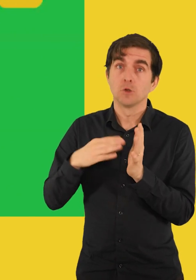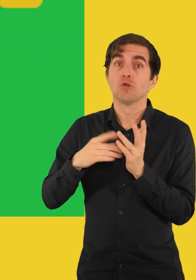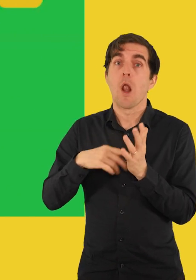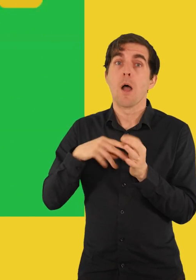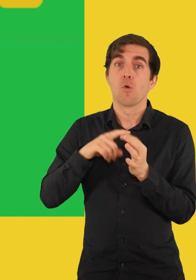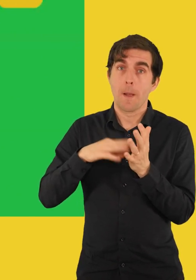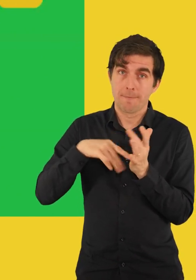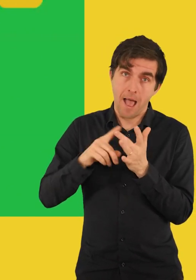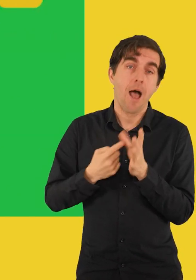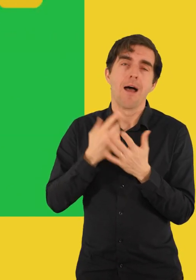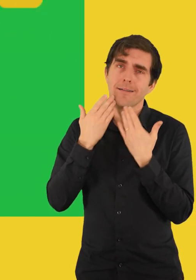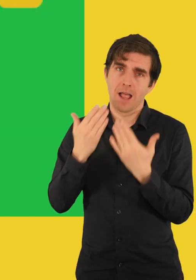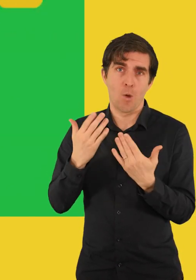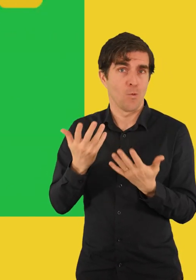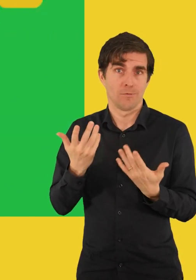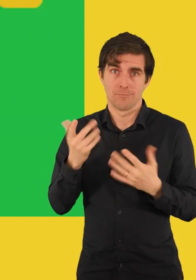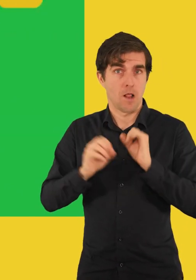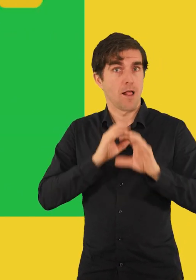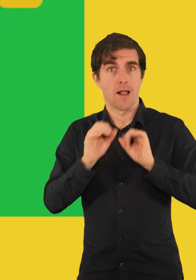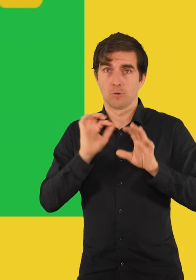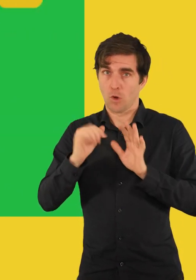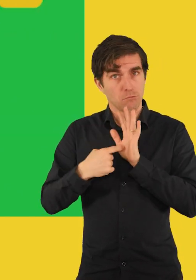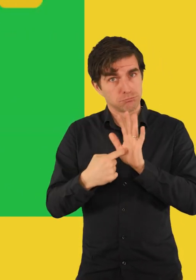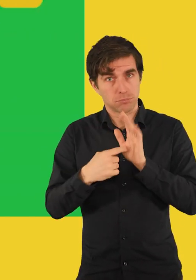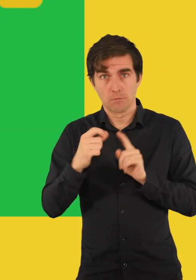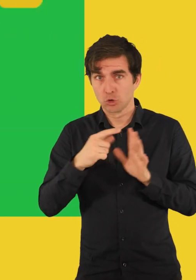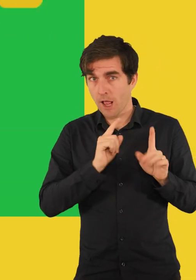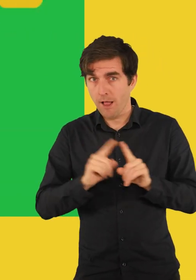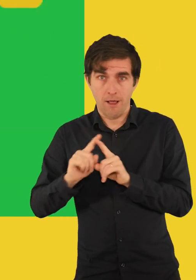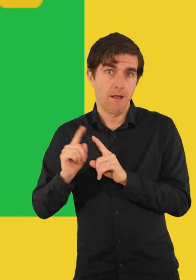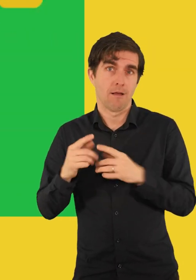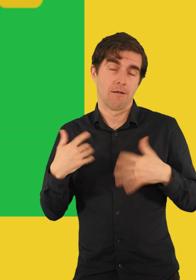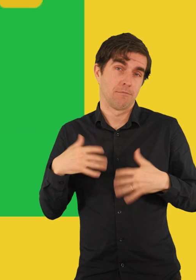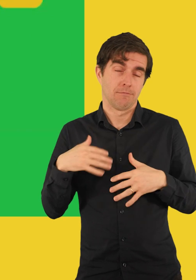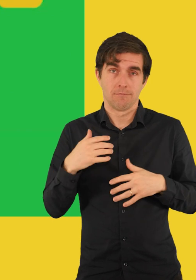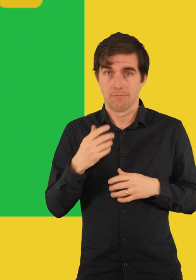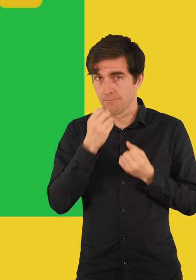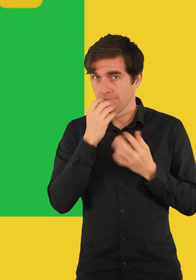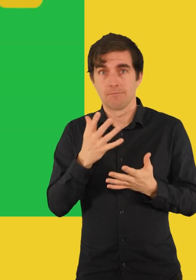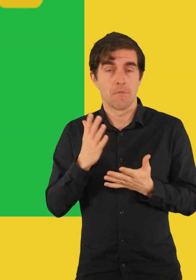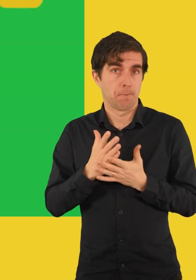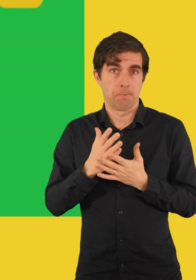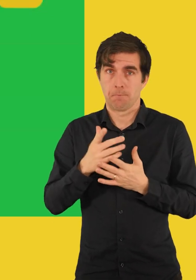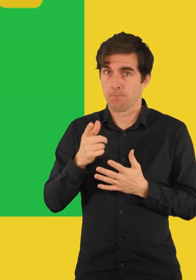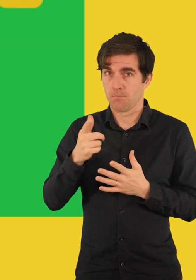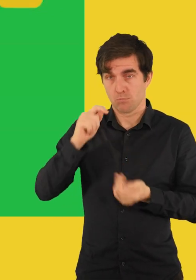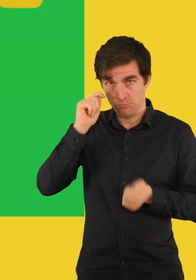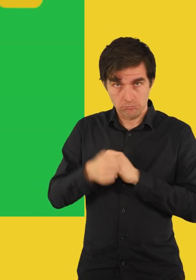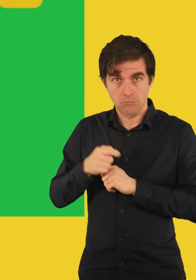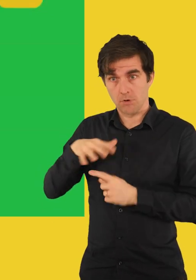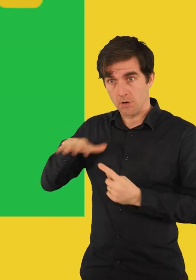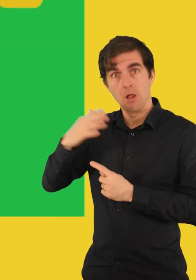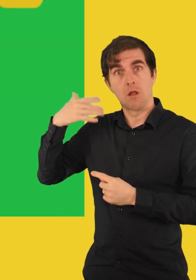time that we have doesn't do justice to talk through all your demonstrator projects, all the ways in which you're exploring what does it mean to transform